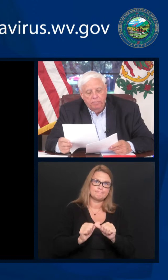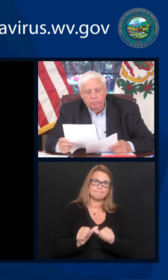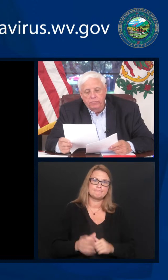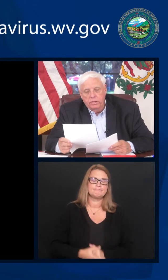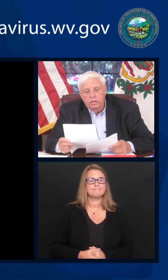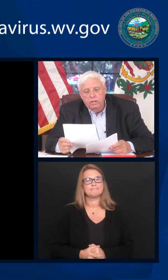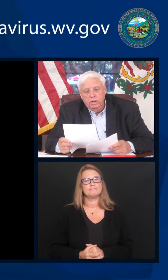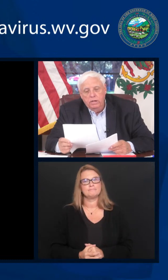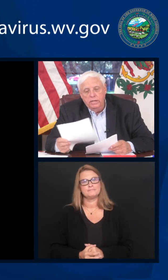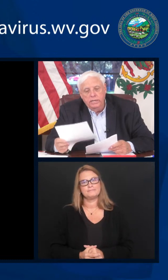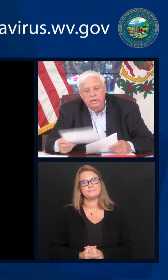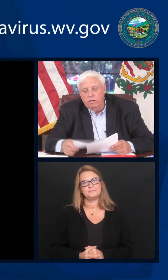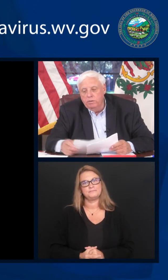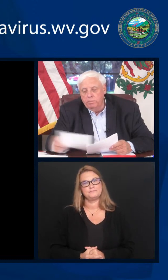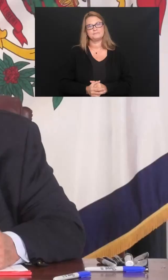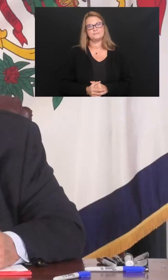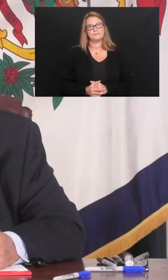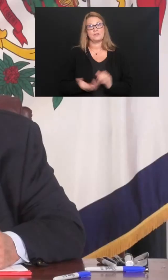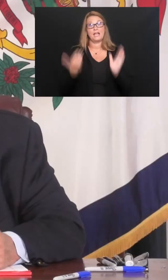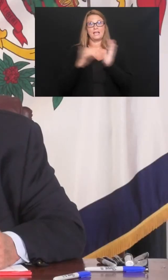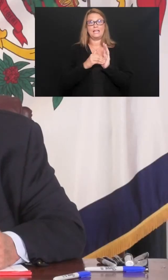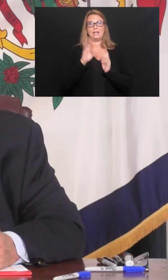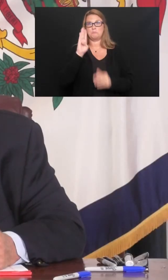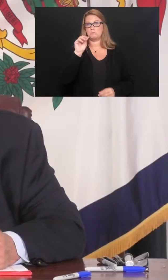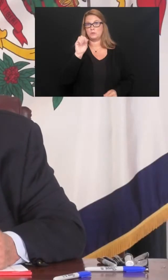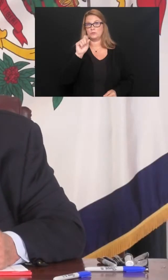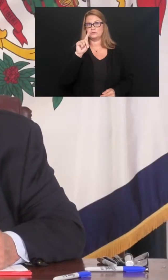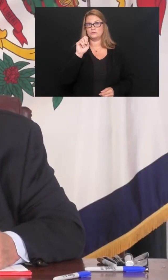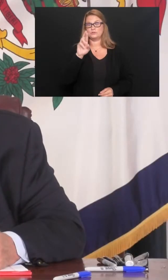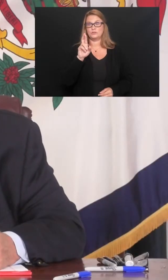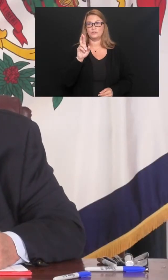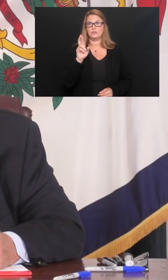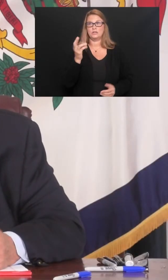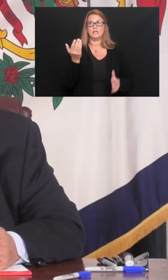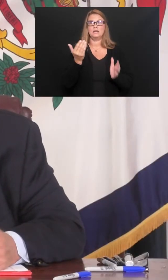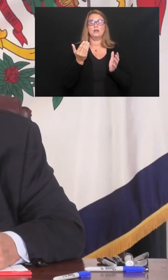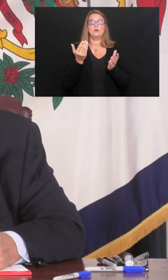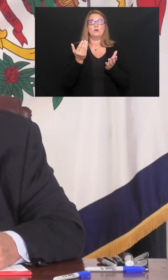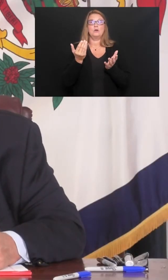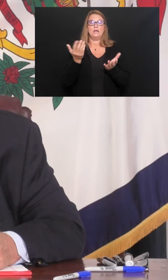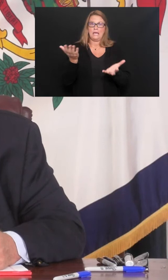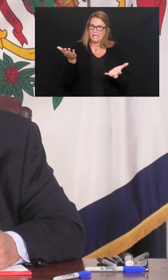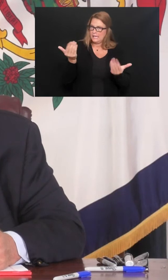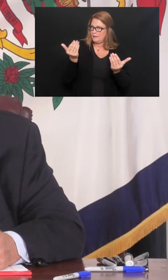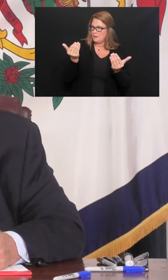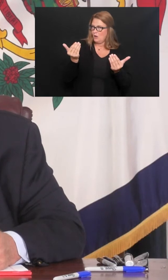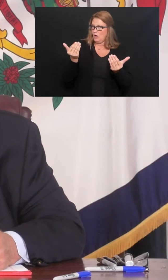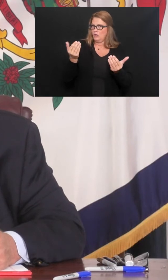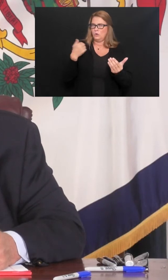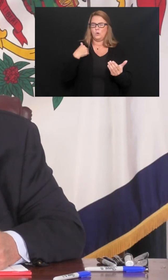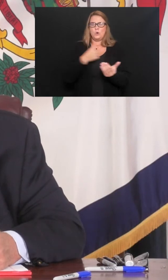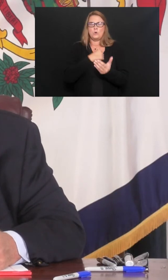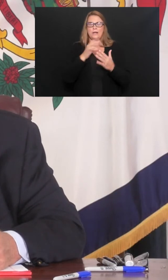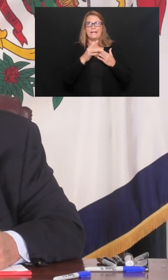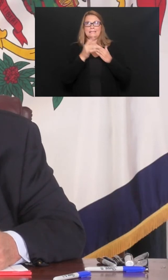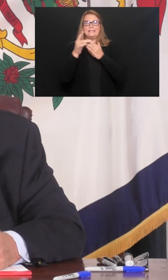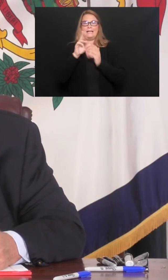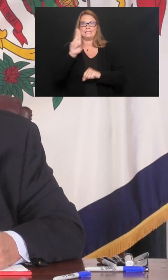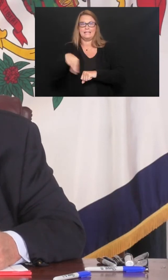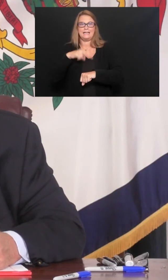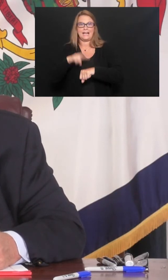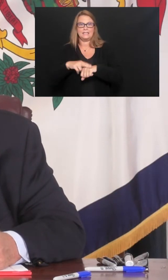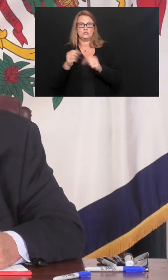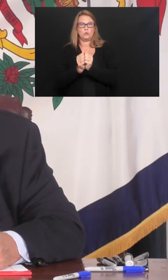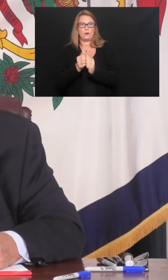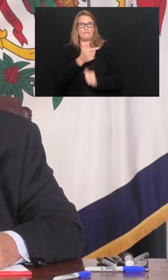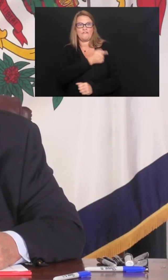So again, on the boosters, I tell you over and over, come on now, we led the nation. We led the nation in our vaccinations,